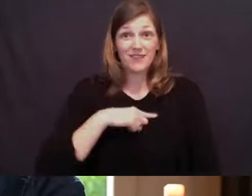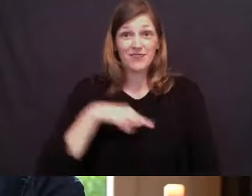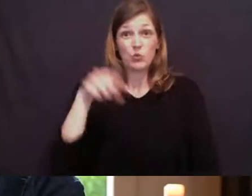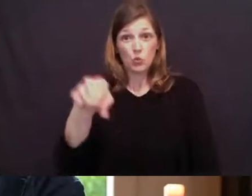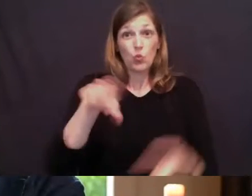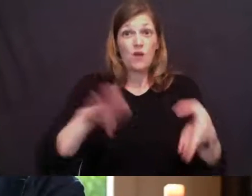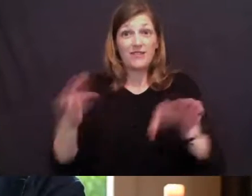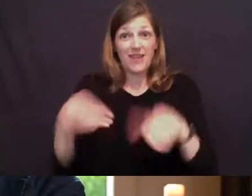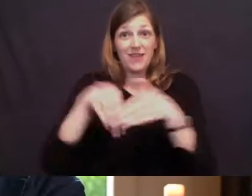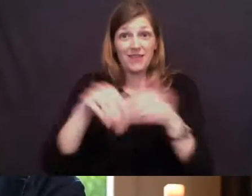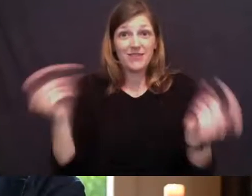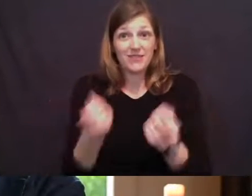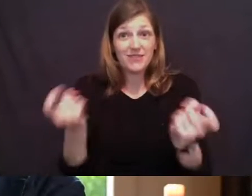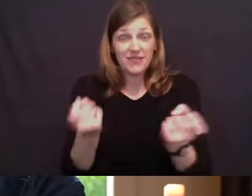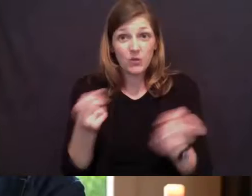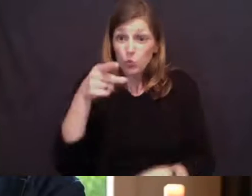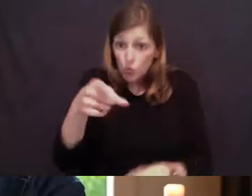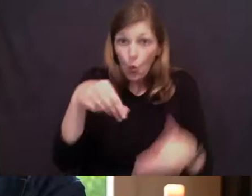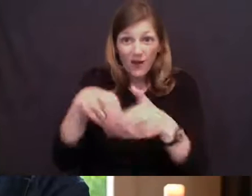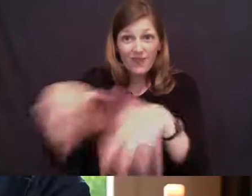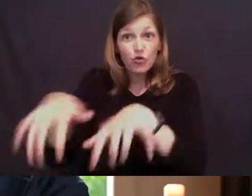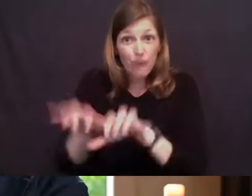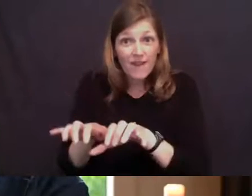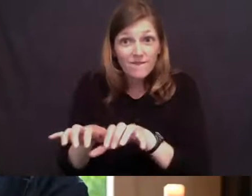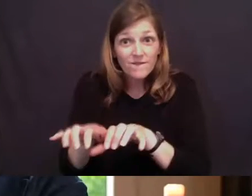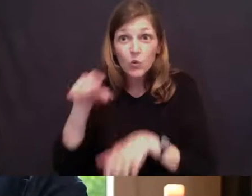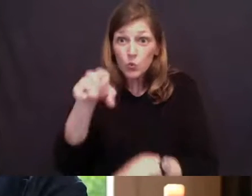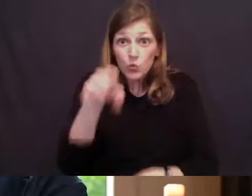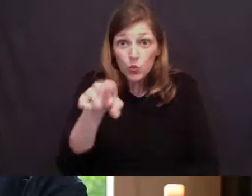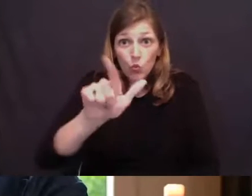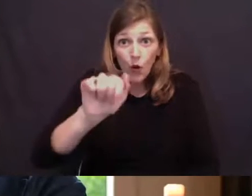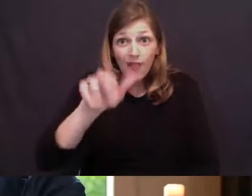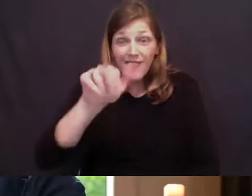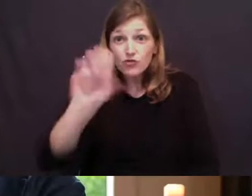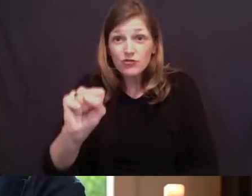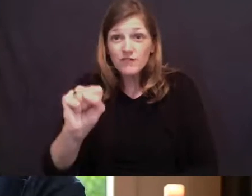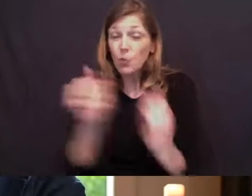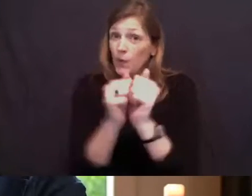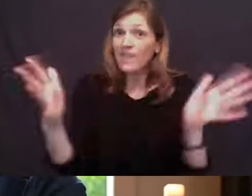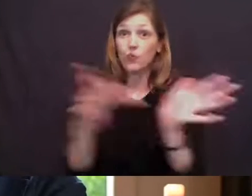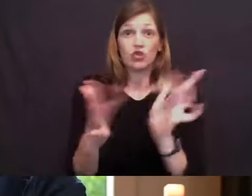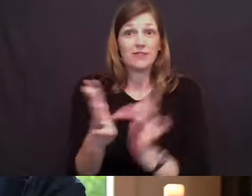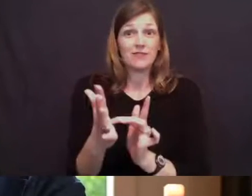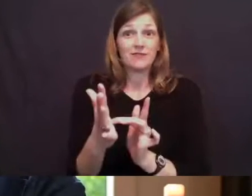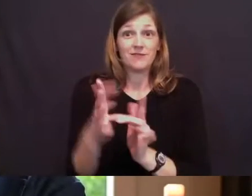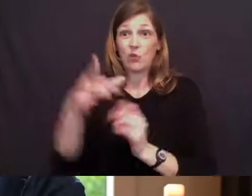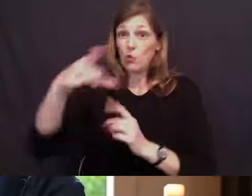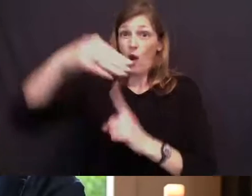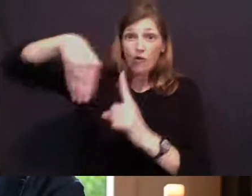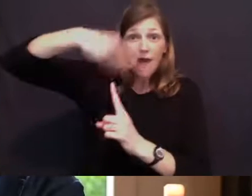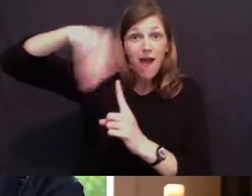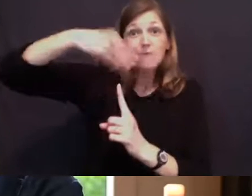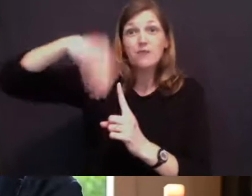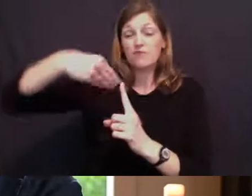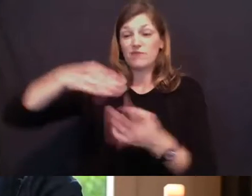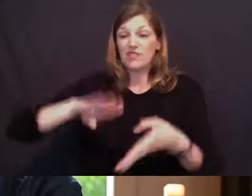sin. You're in that grave. You're Lazarus, apart from Jesus. You're wrapped up in dead